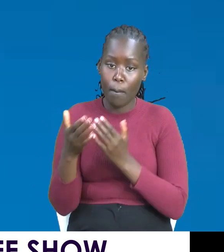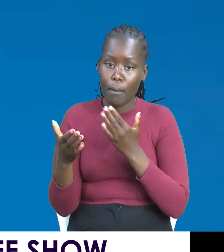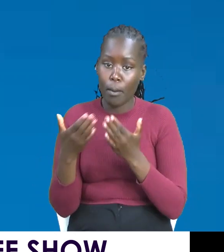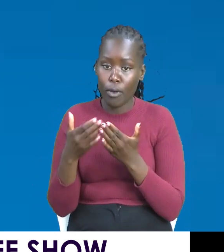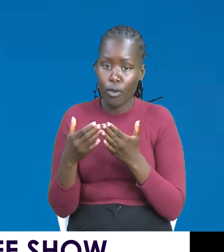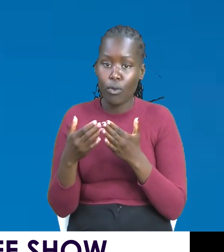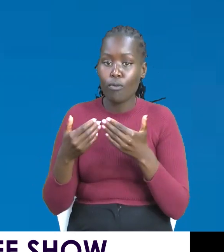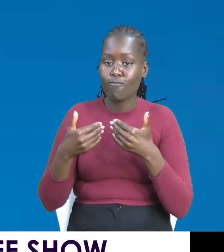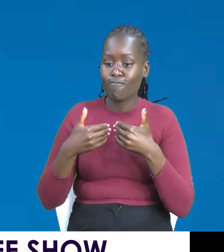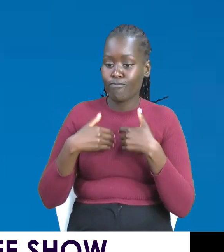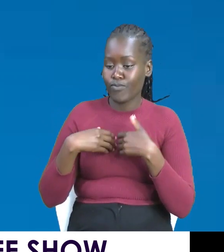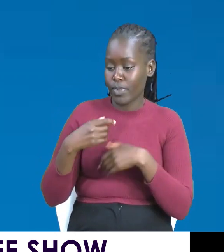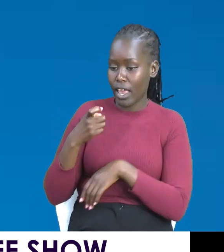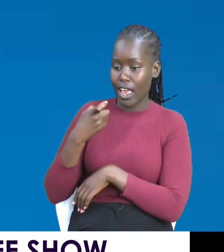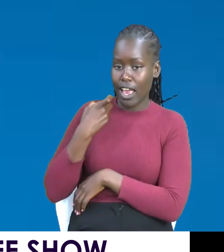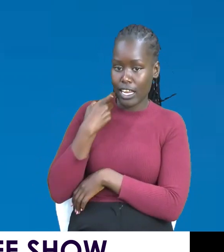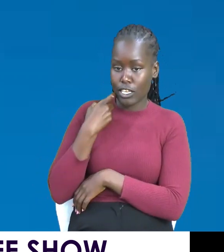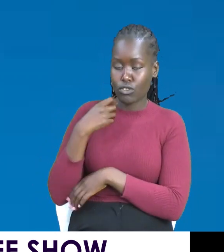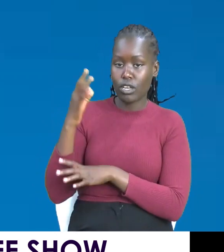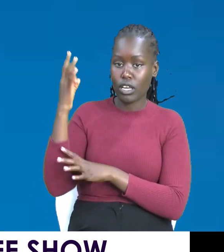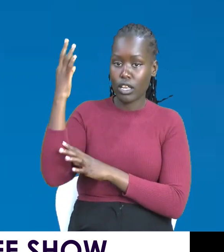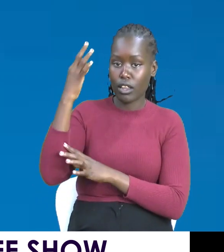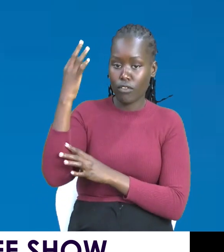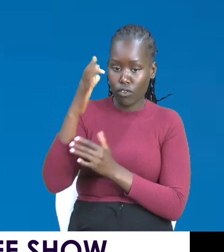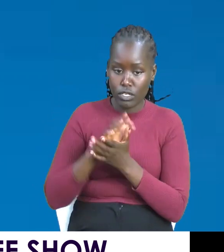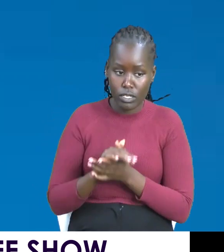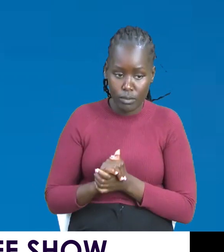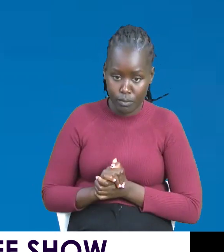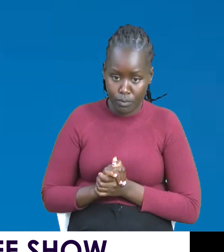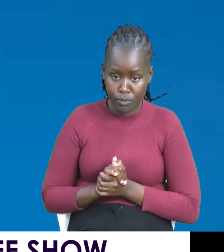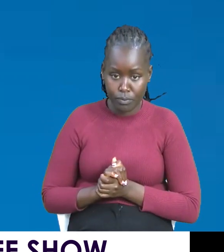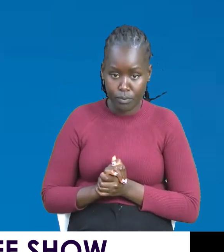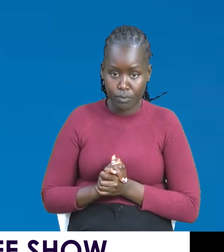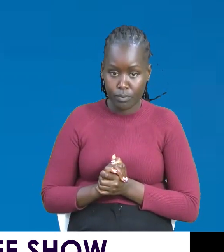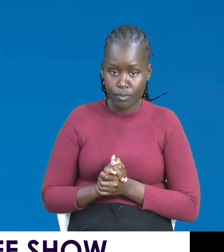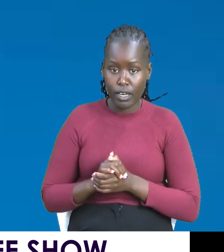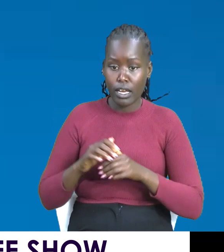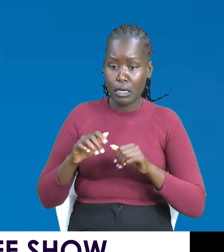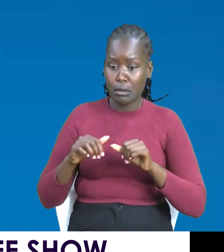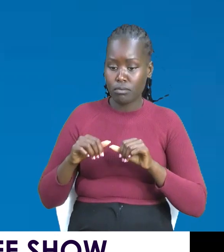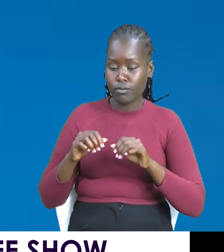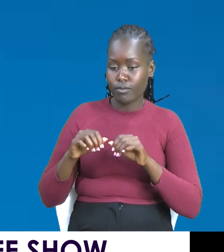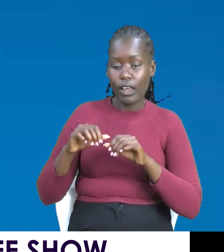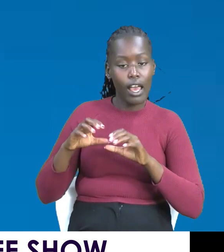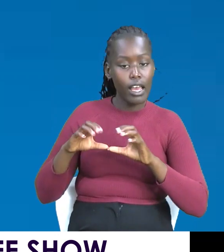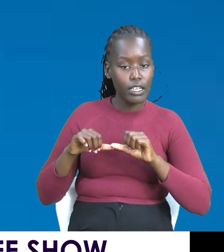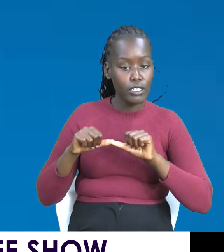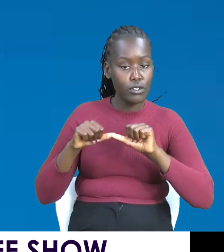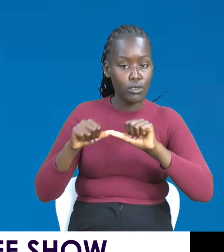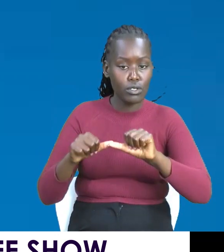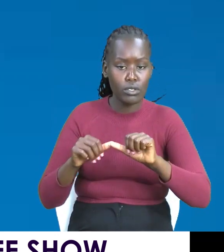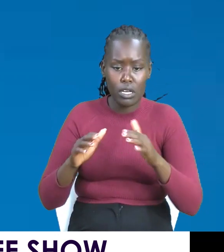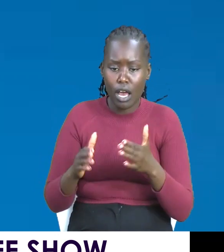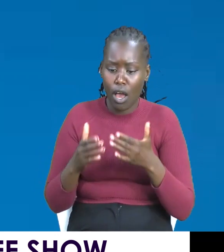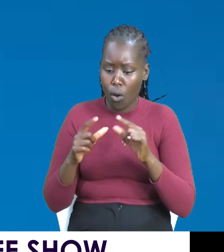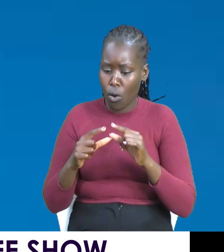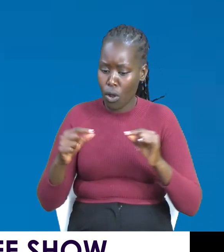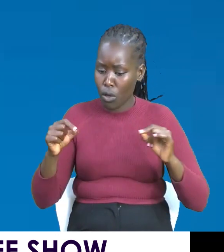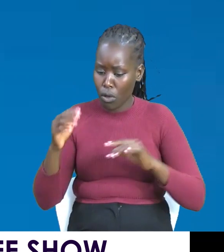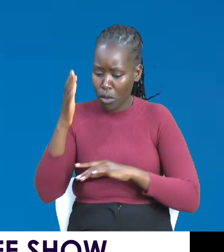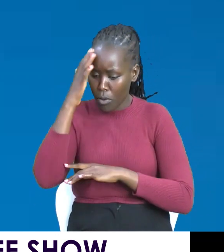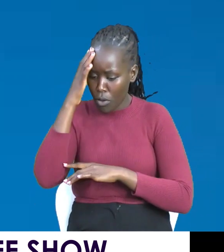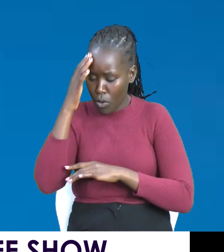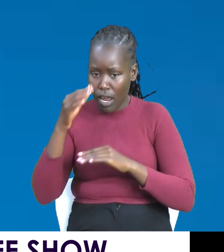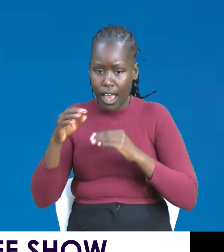in addiction to the future, so that the cycle may repeat itself. For how long will we be known to be a nation of